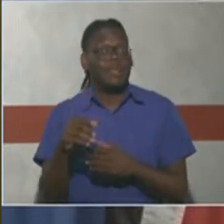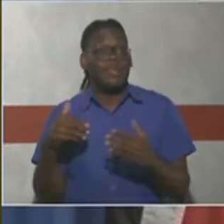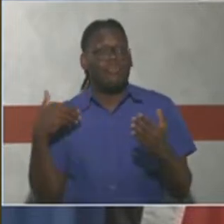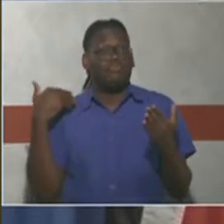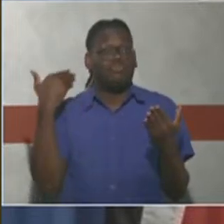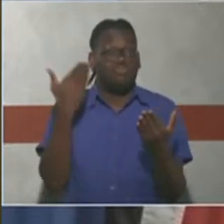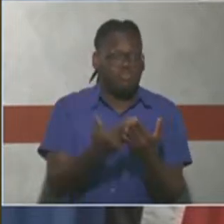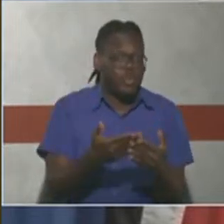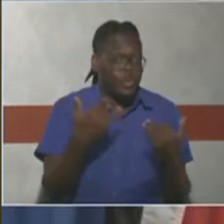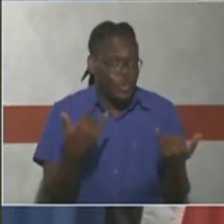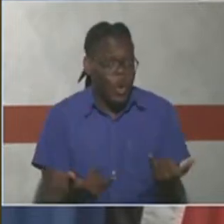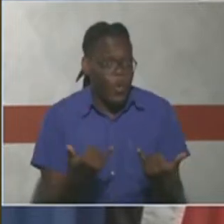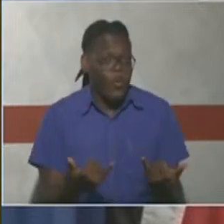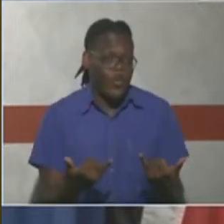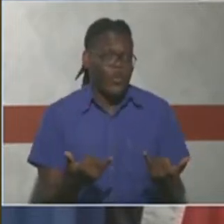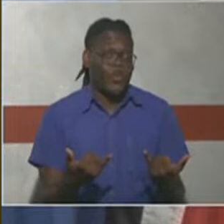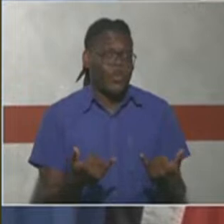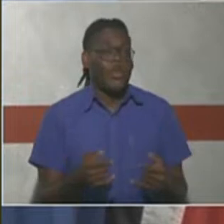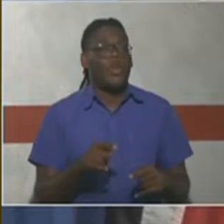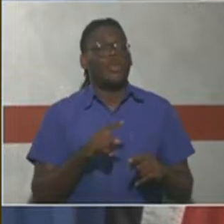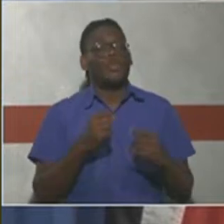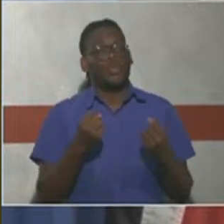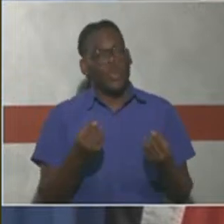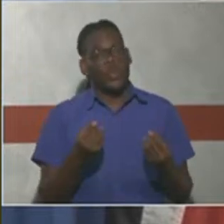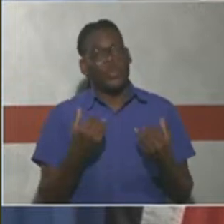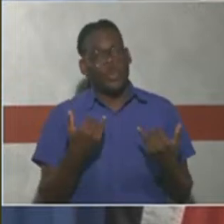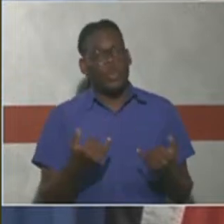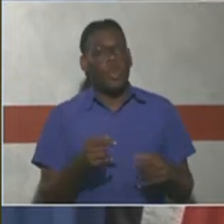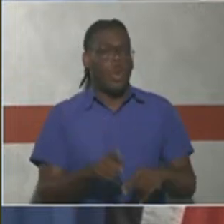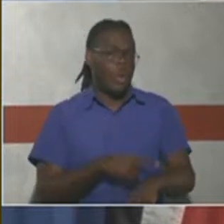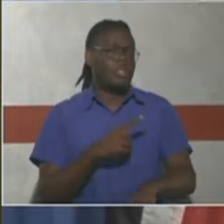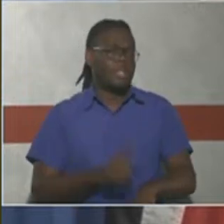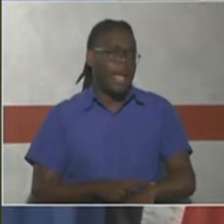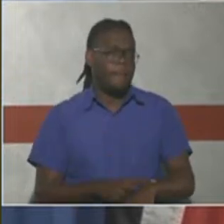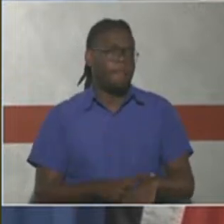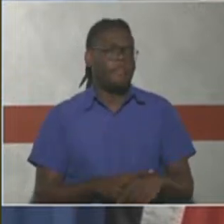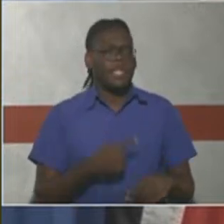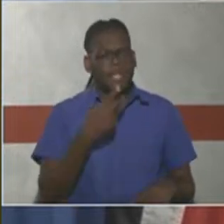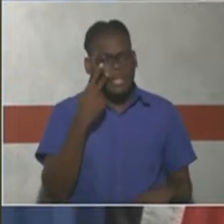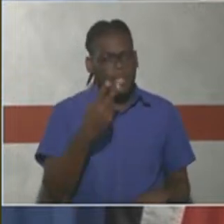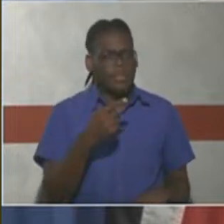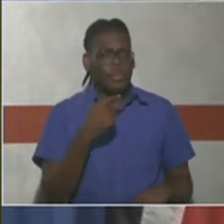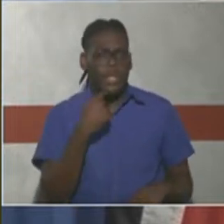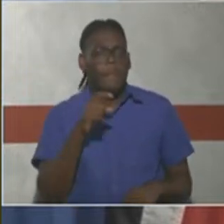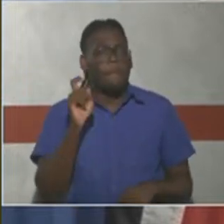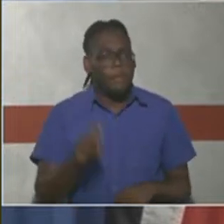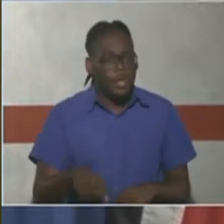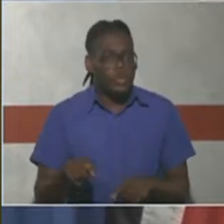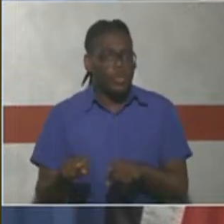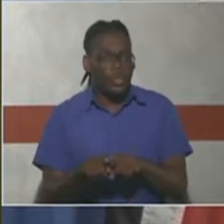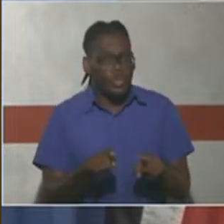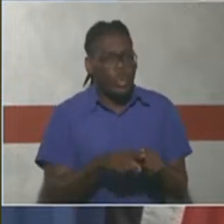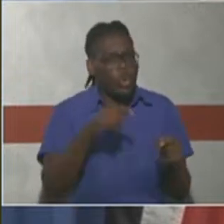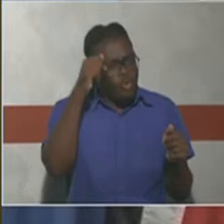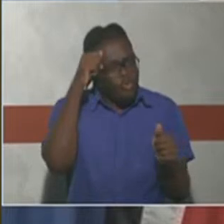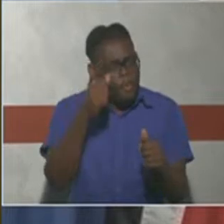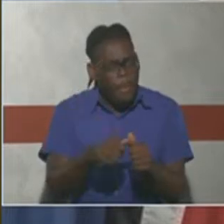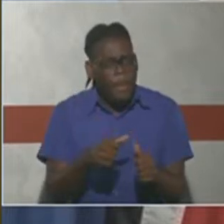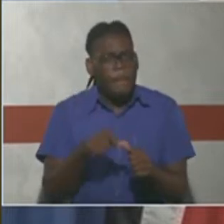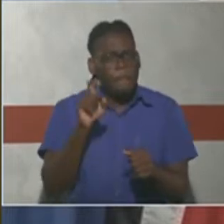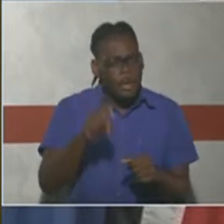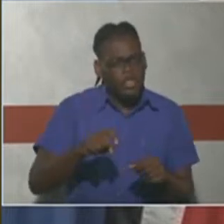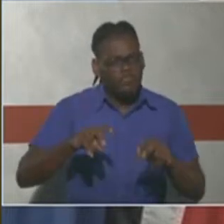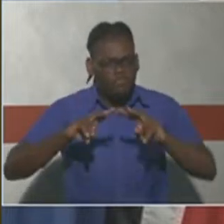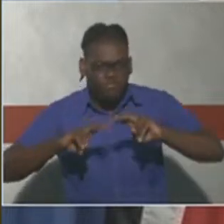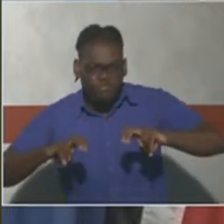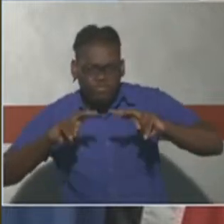notwithstanding the fact that we comforted ourselves then by saying it was maintenance, and once the maintenance was over, everything would be normal. That